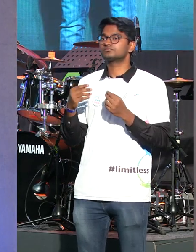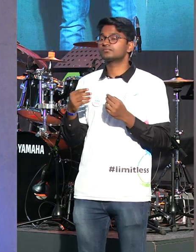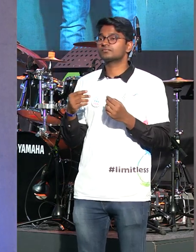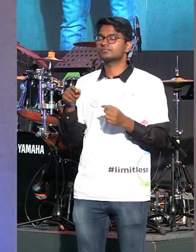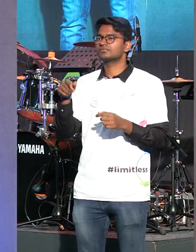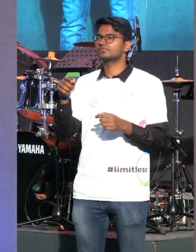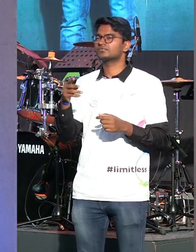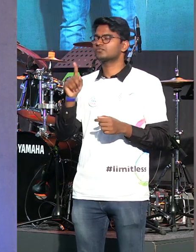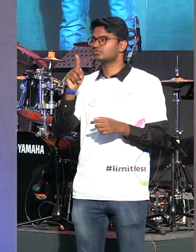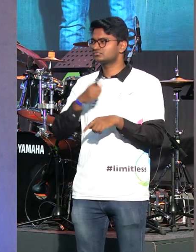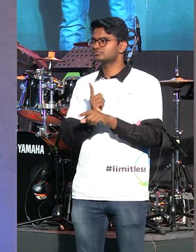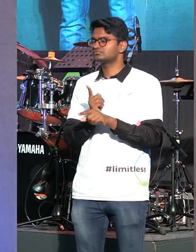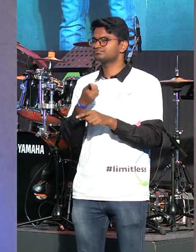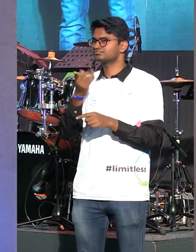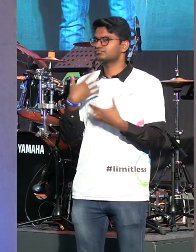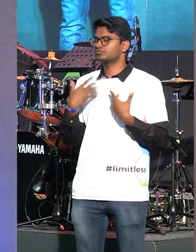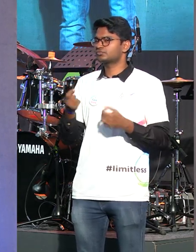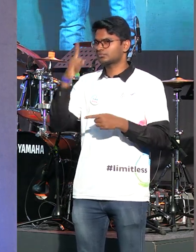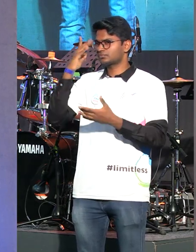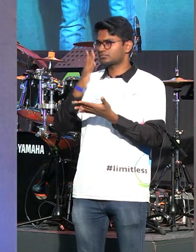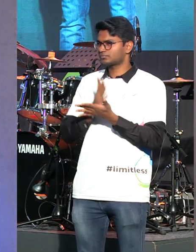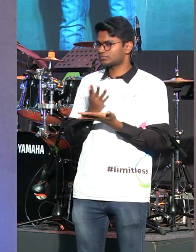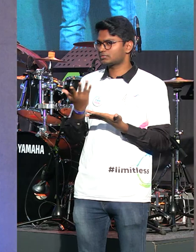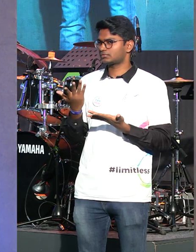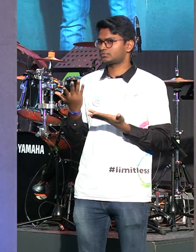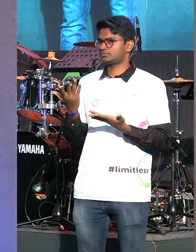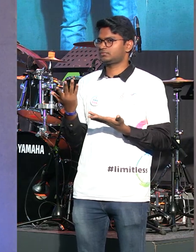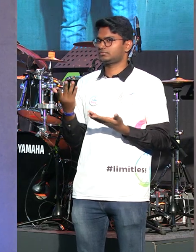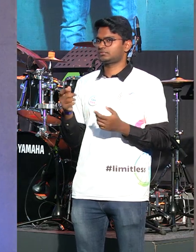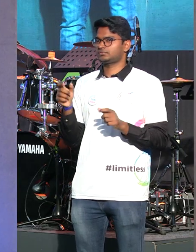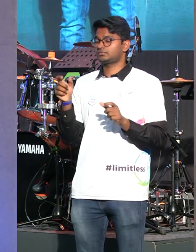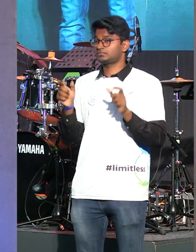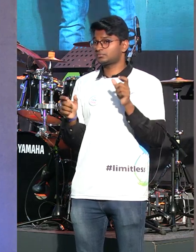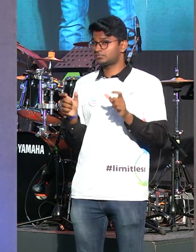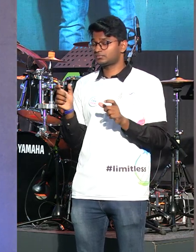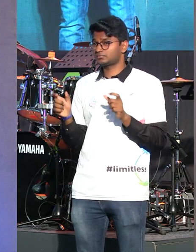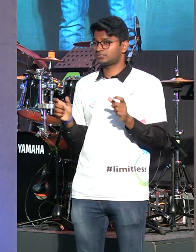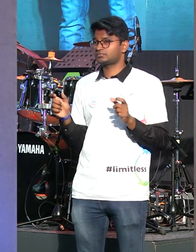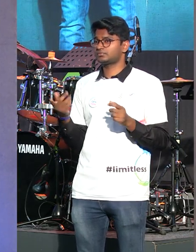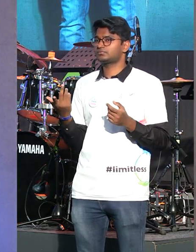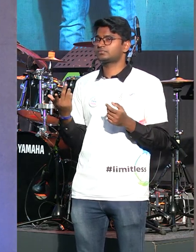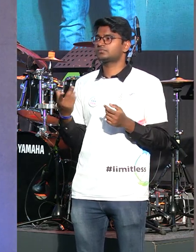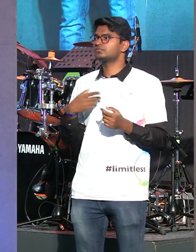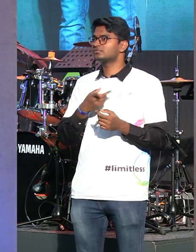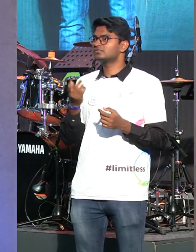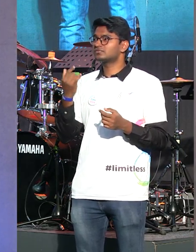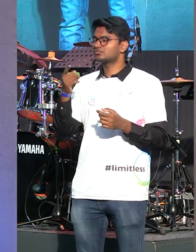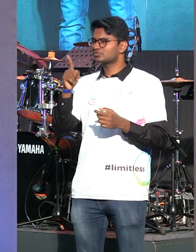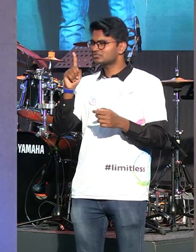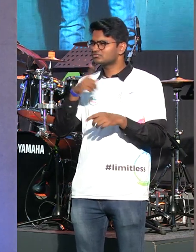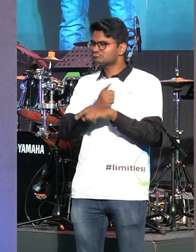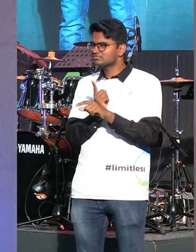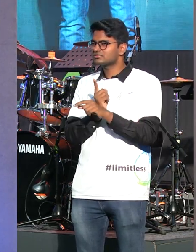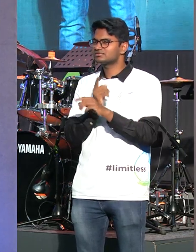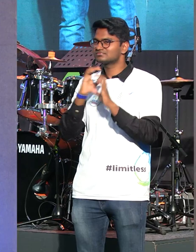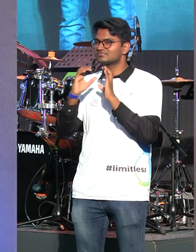want to believe that all of us are actually sensitive humanist people. And the minute we get to know more, we understand. I know people